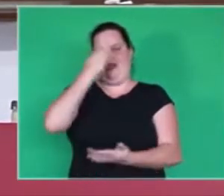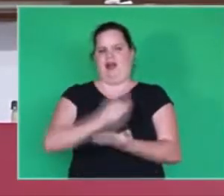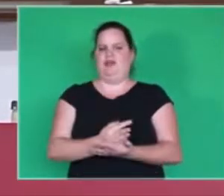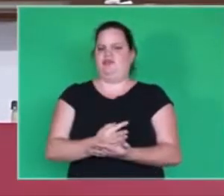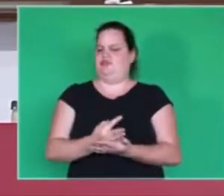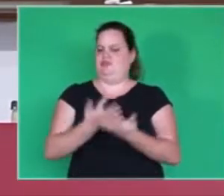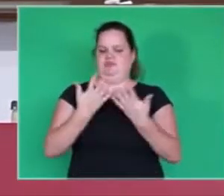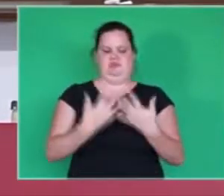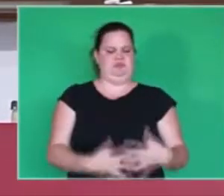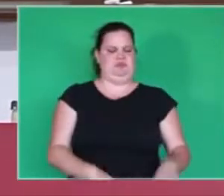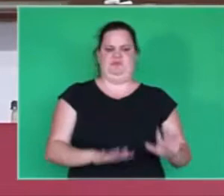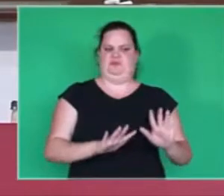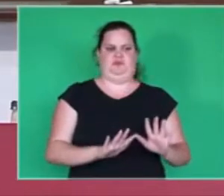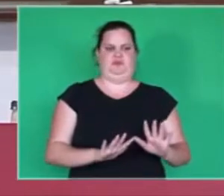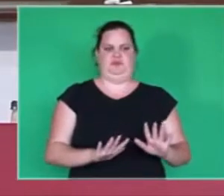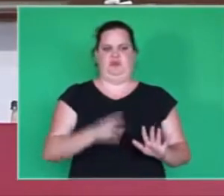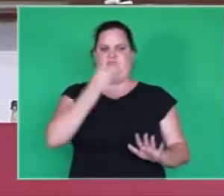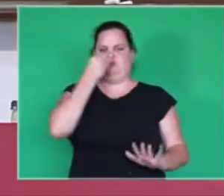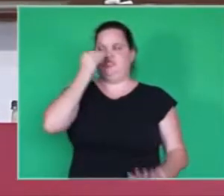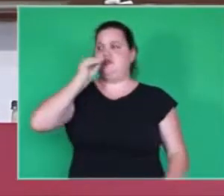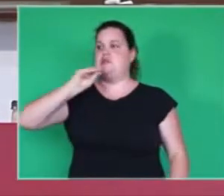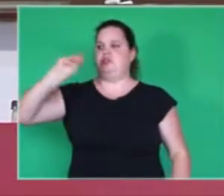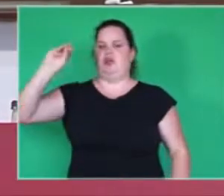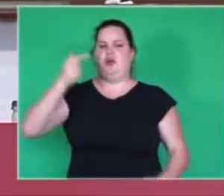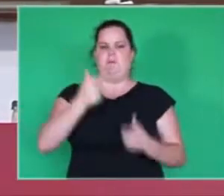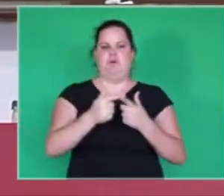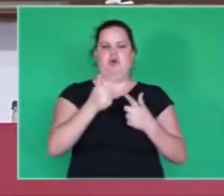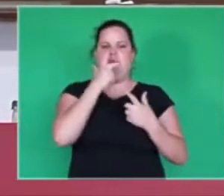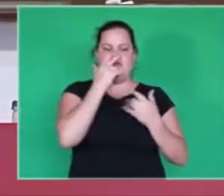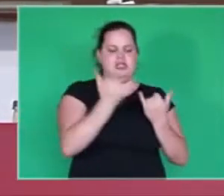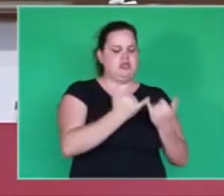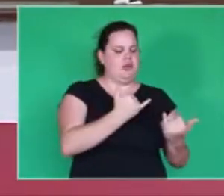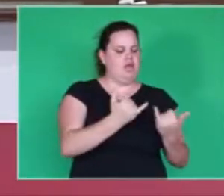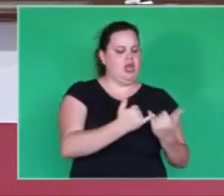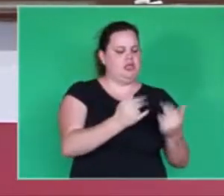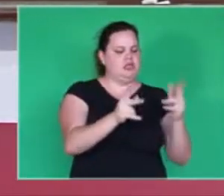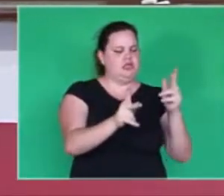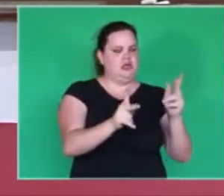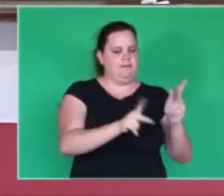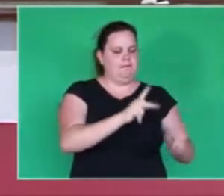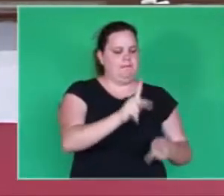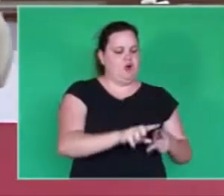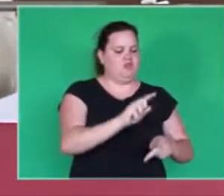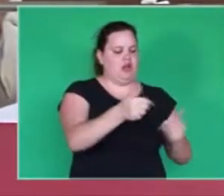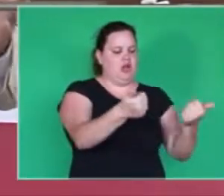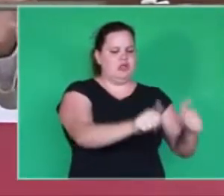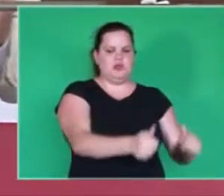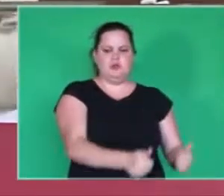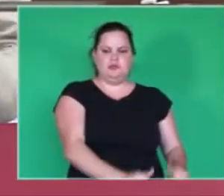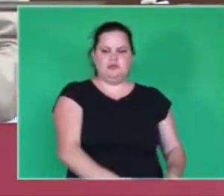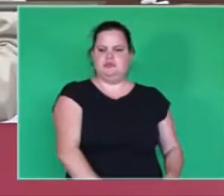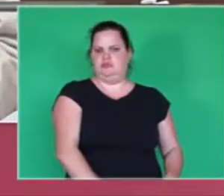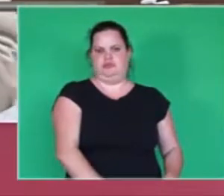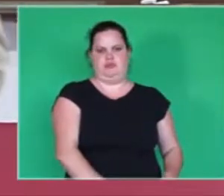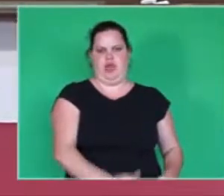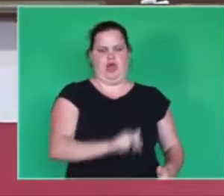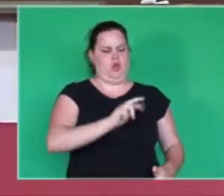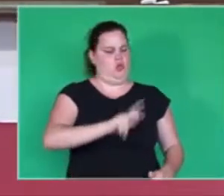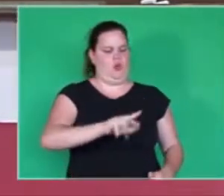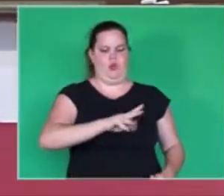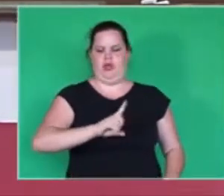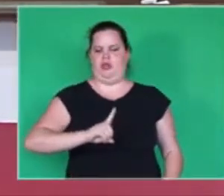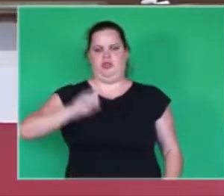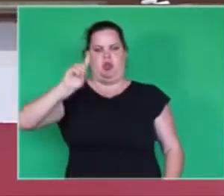because they resembled the peoples that were all around, who had other gods. They were not the God of